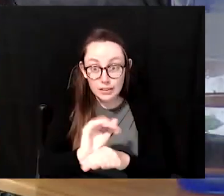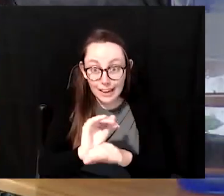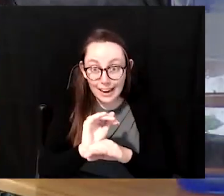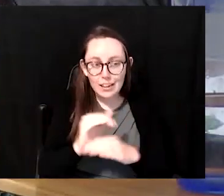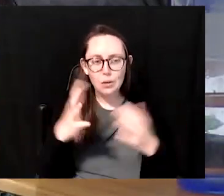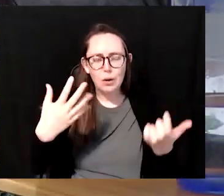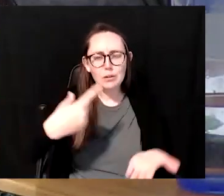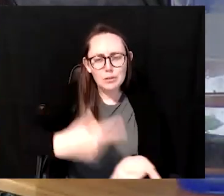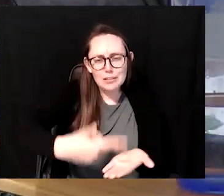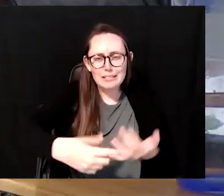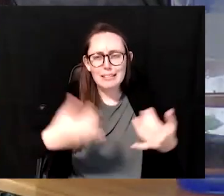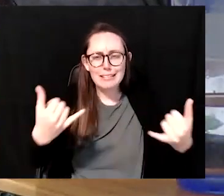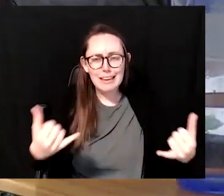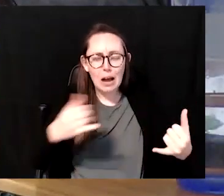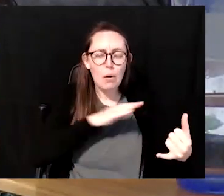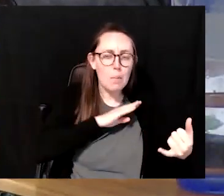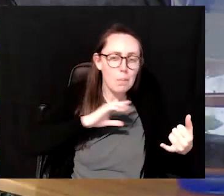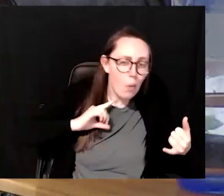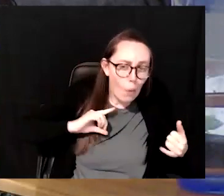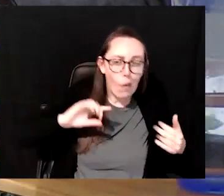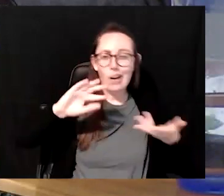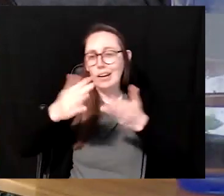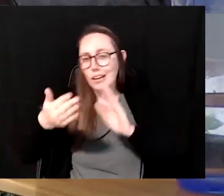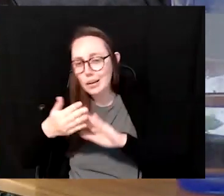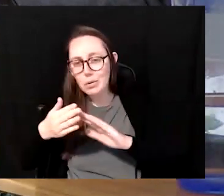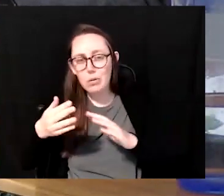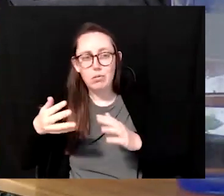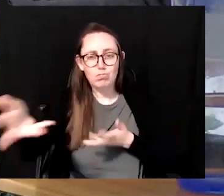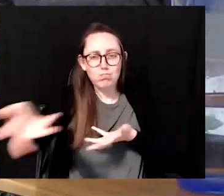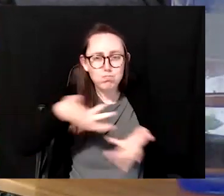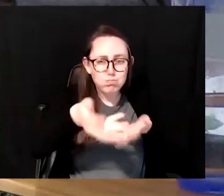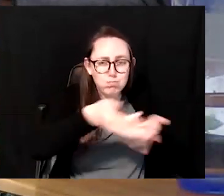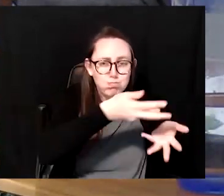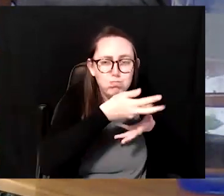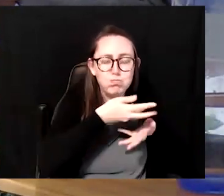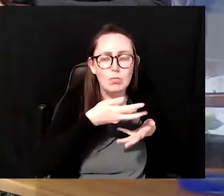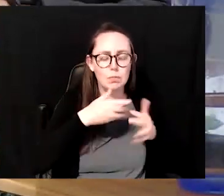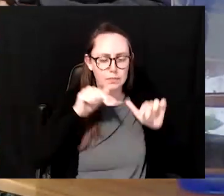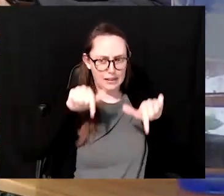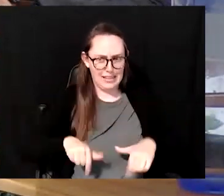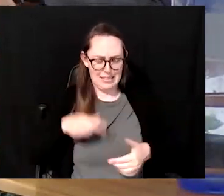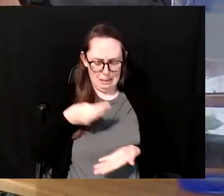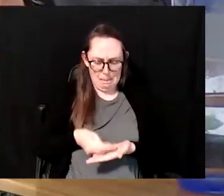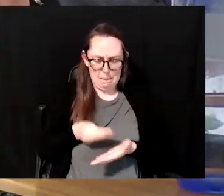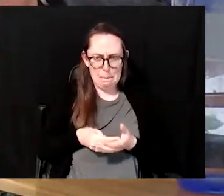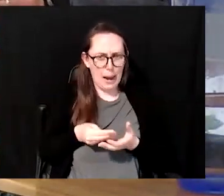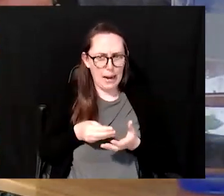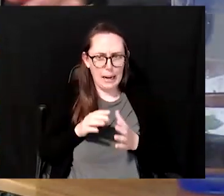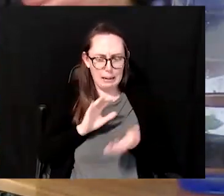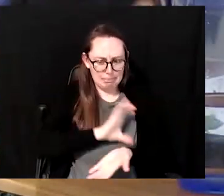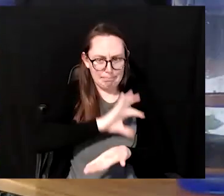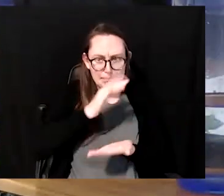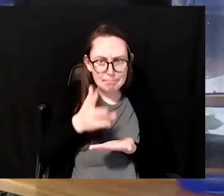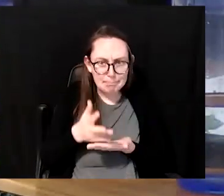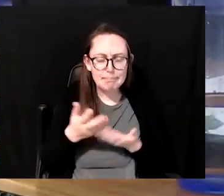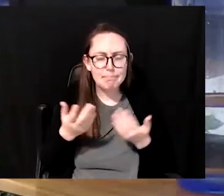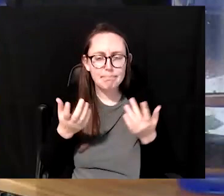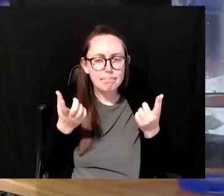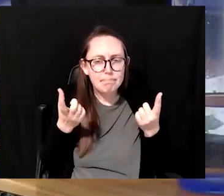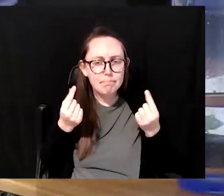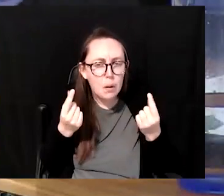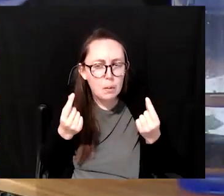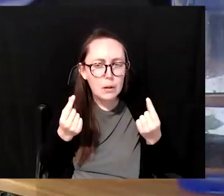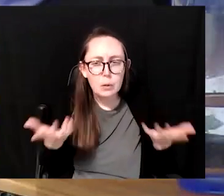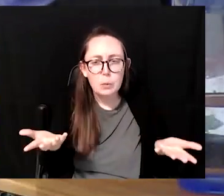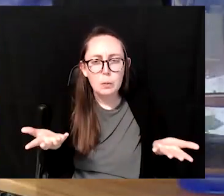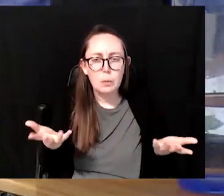this uh funding um and this uh pot of money um I I think there are kind of a